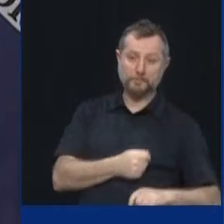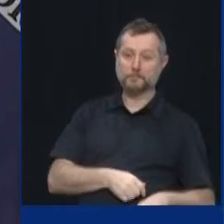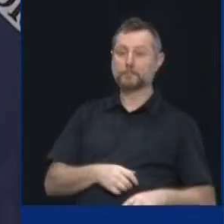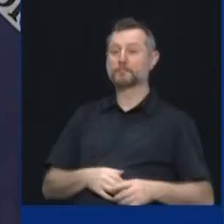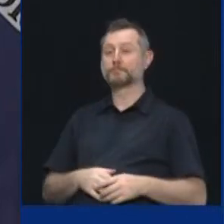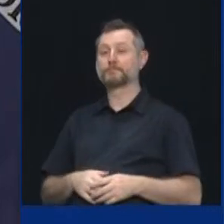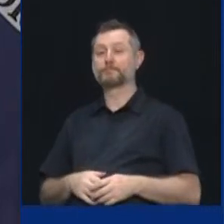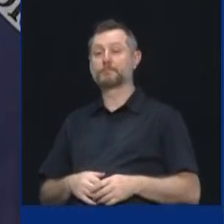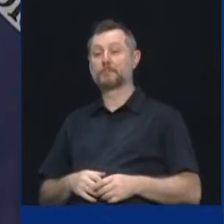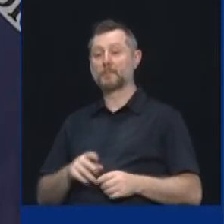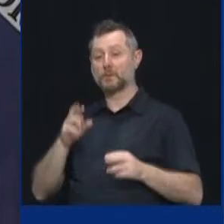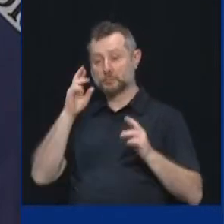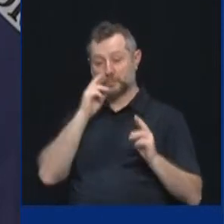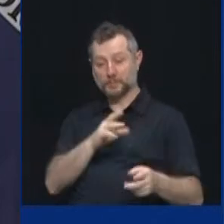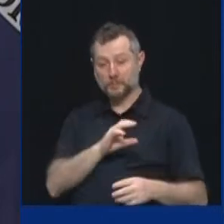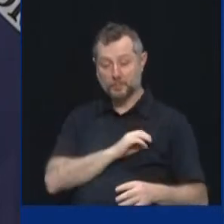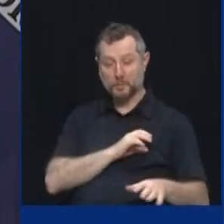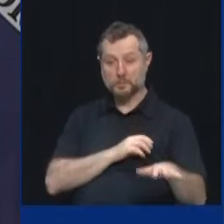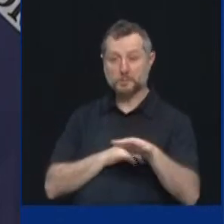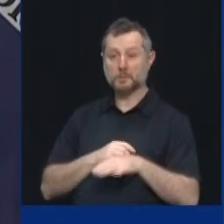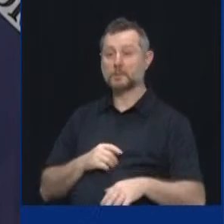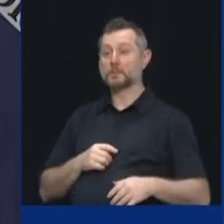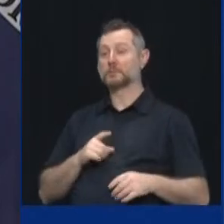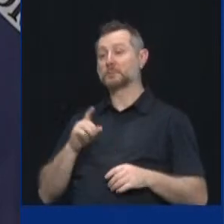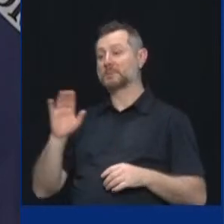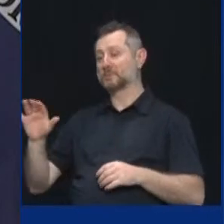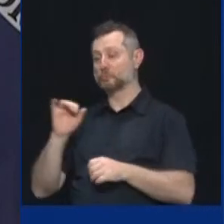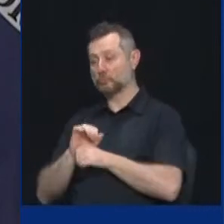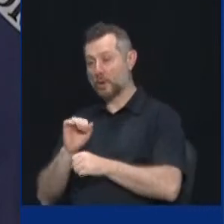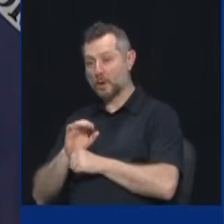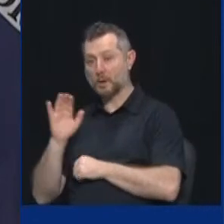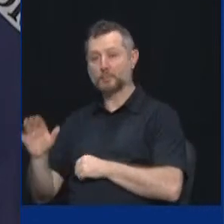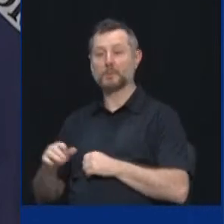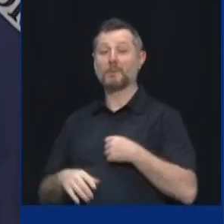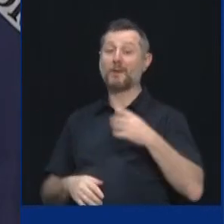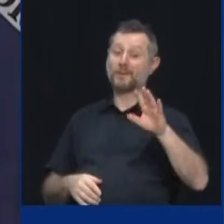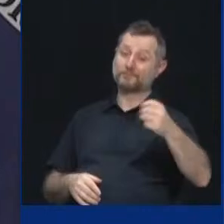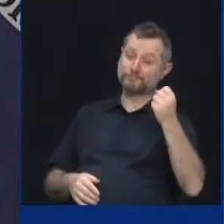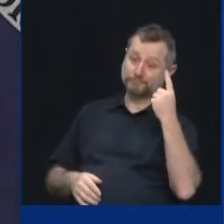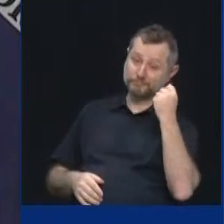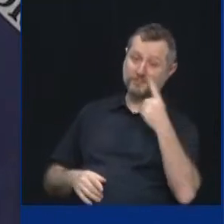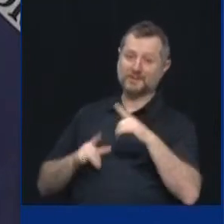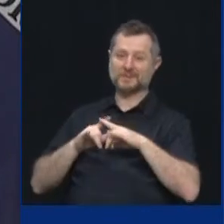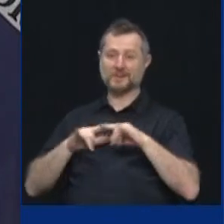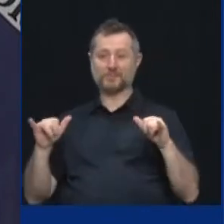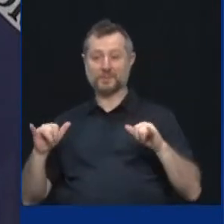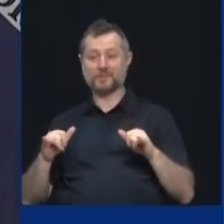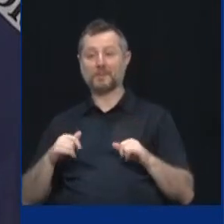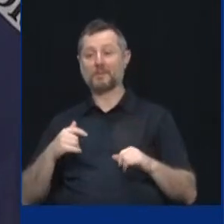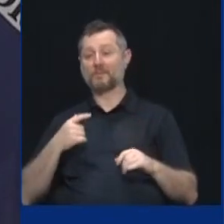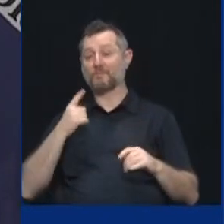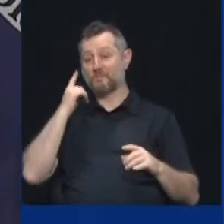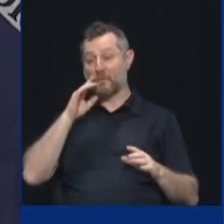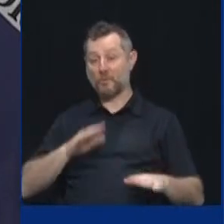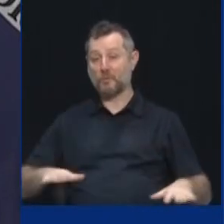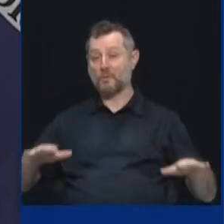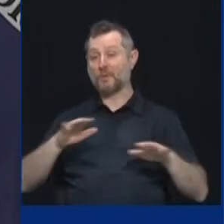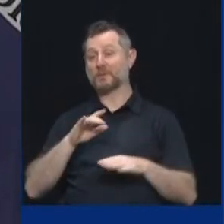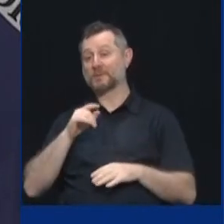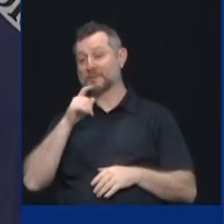you respect. Yes, police who can do their job. But then we have to say as a city, enough is